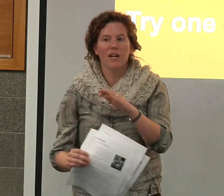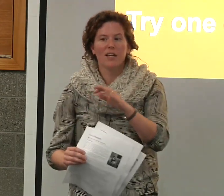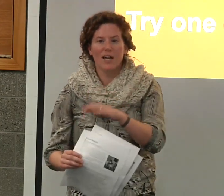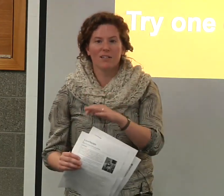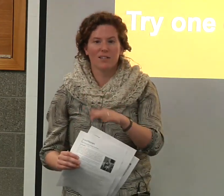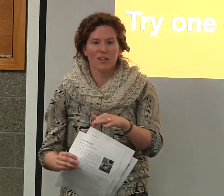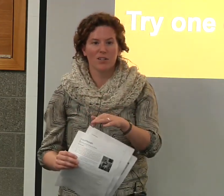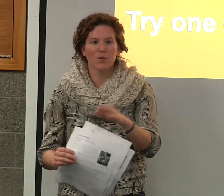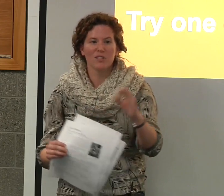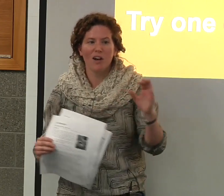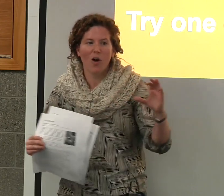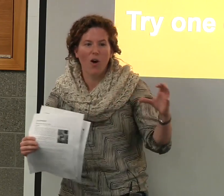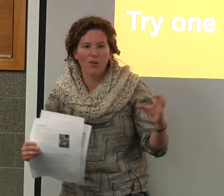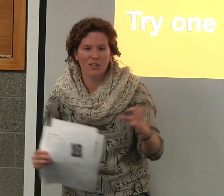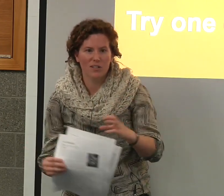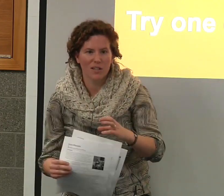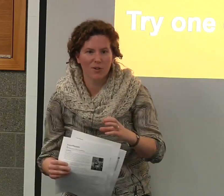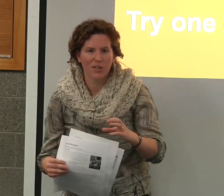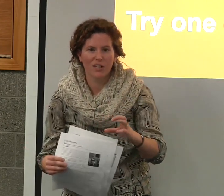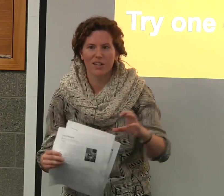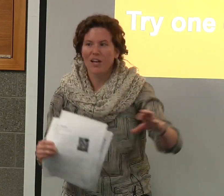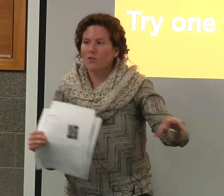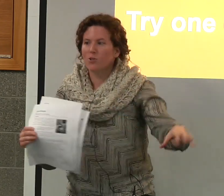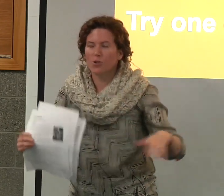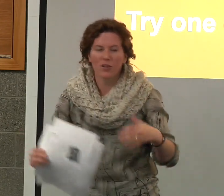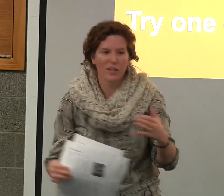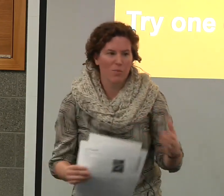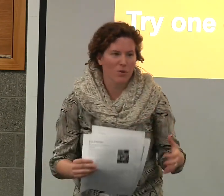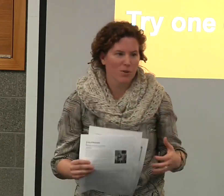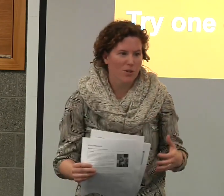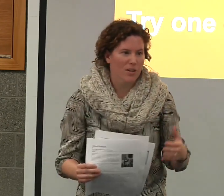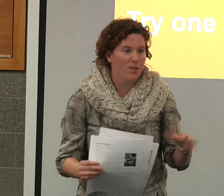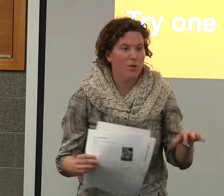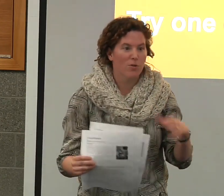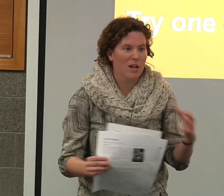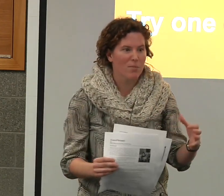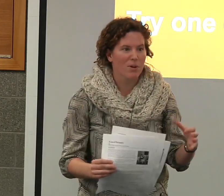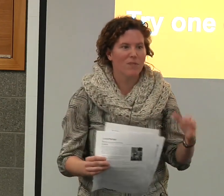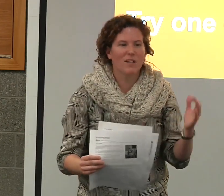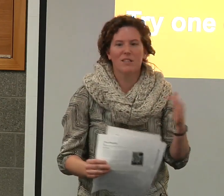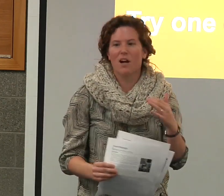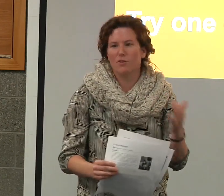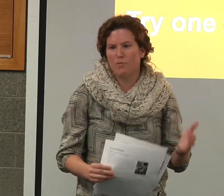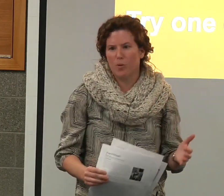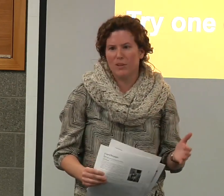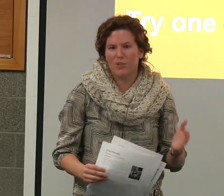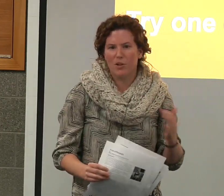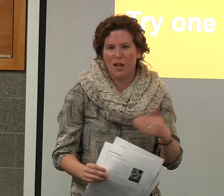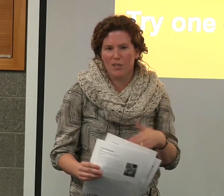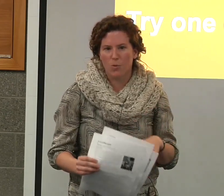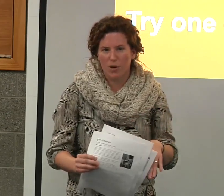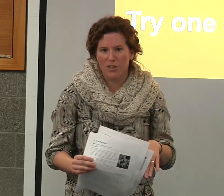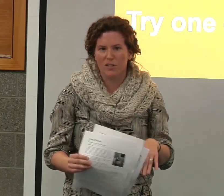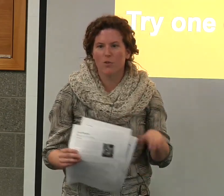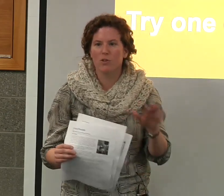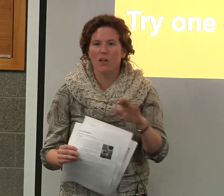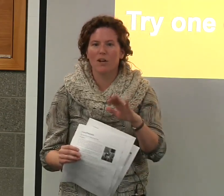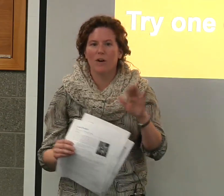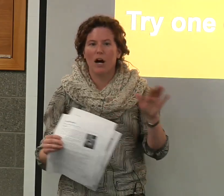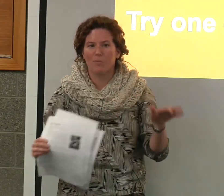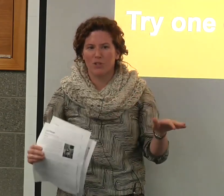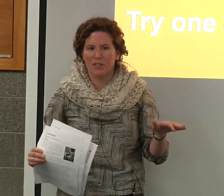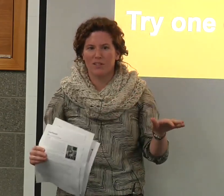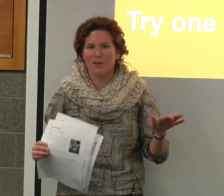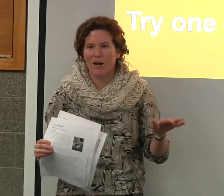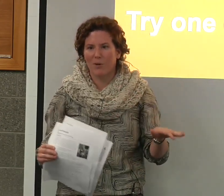of clicker case studies. So it's not all necessarily circling up with your neighbor if that's not the format that your class works in. So